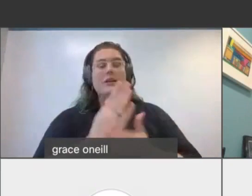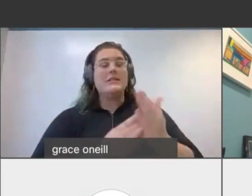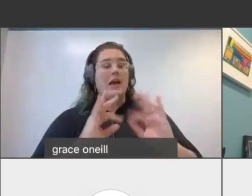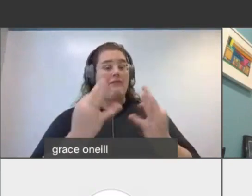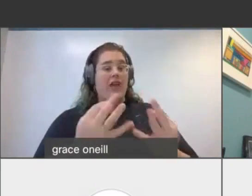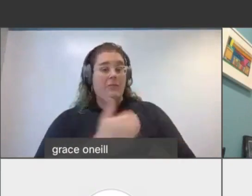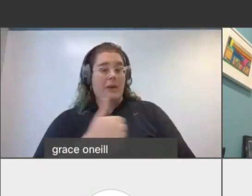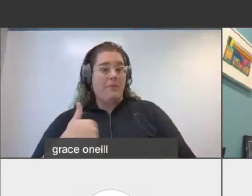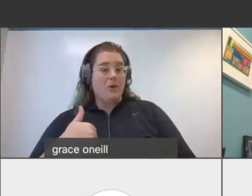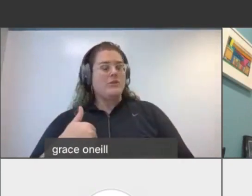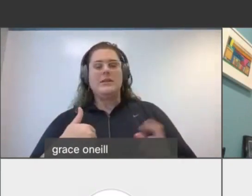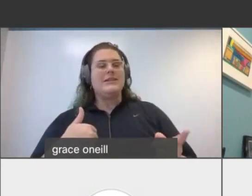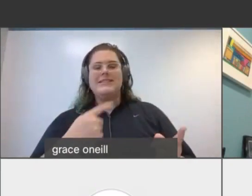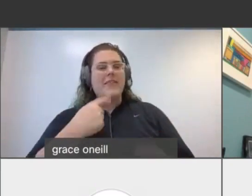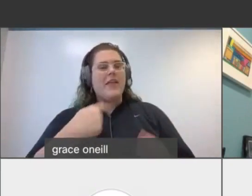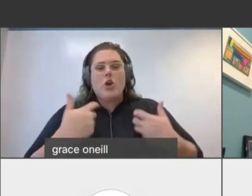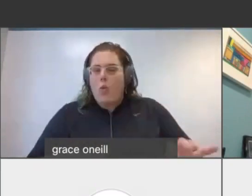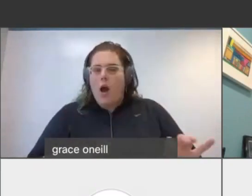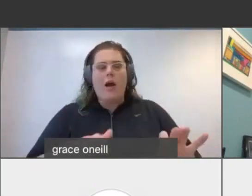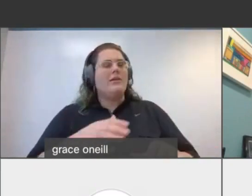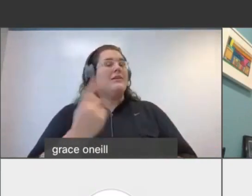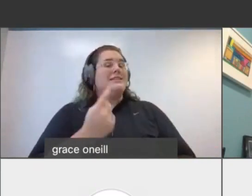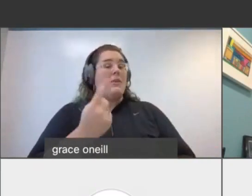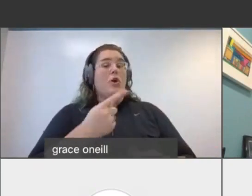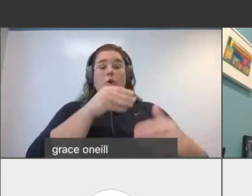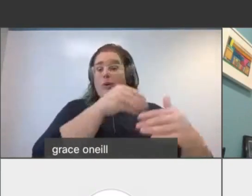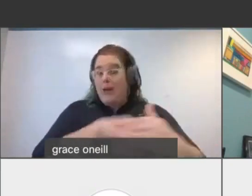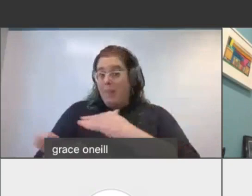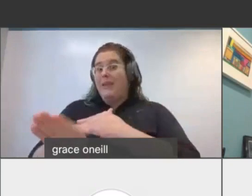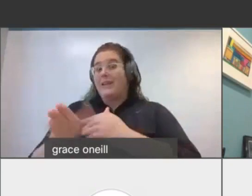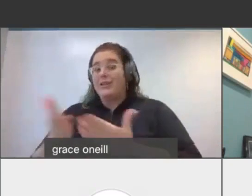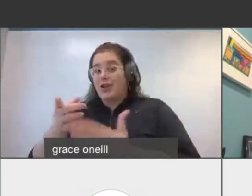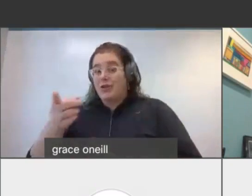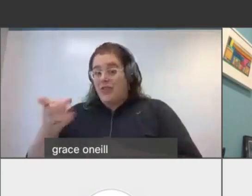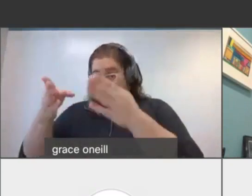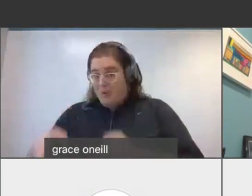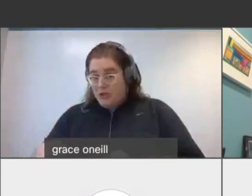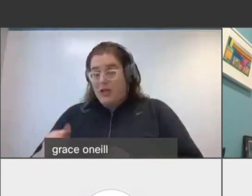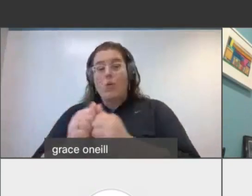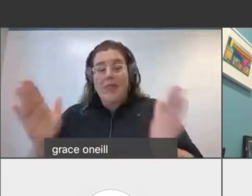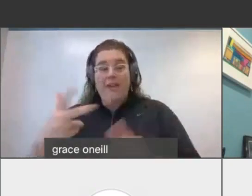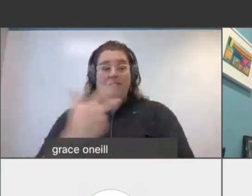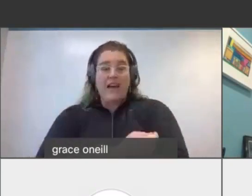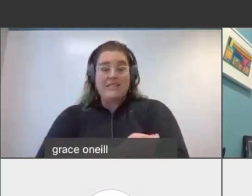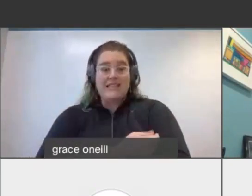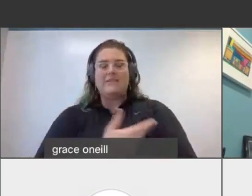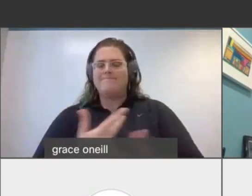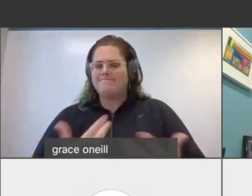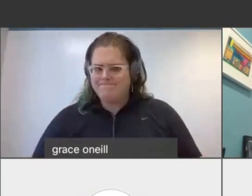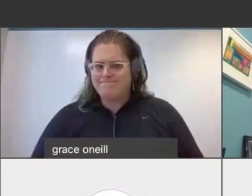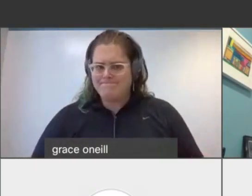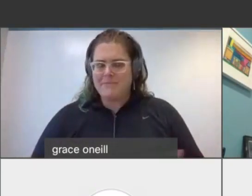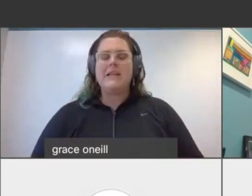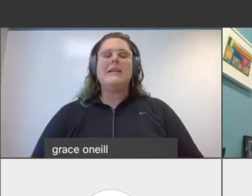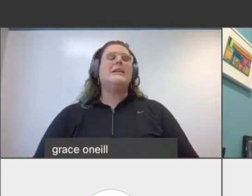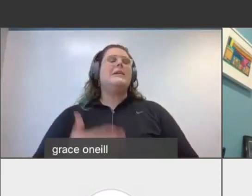one served by someone not vaccinated. This isn't going to be a helpful answer, perhaps.